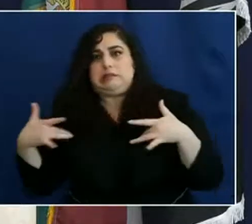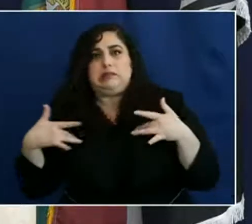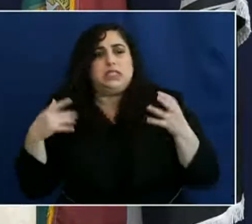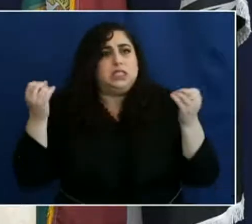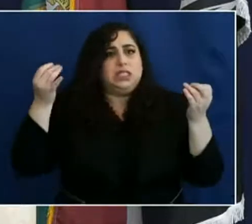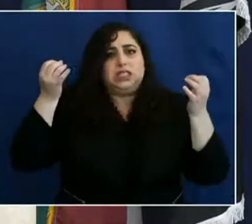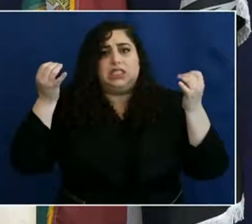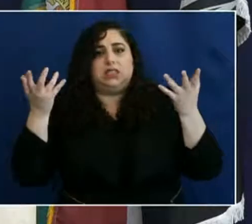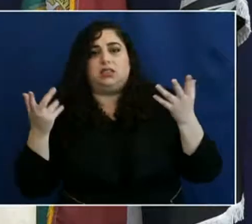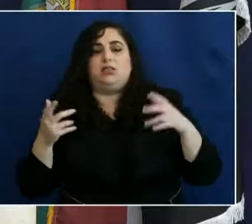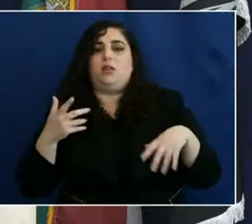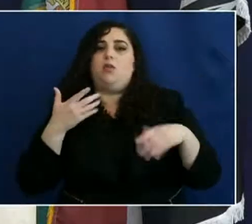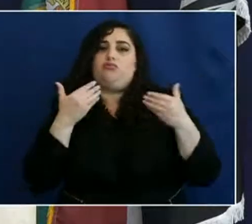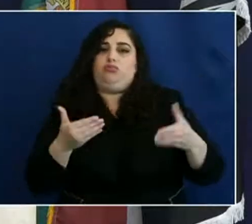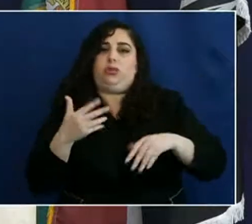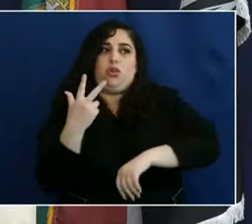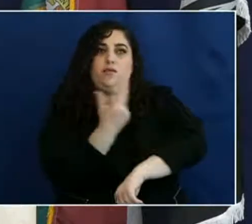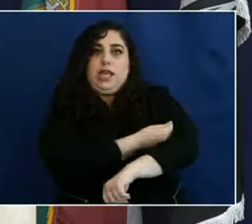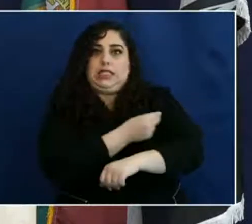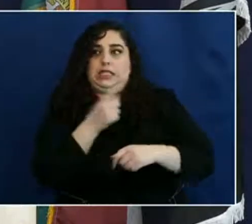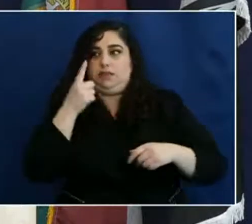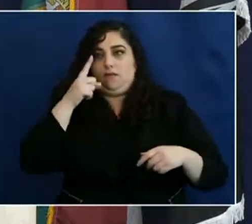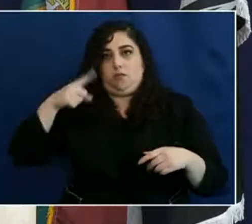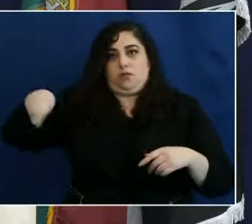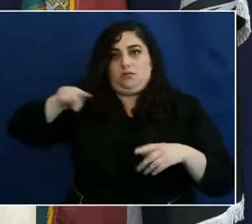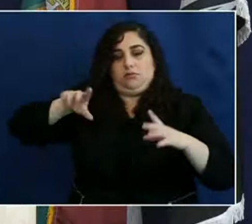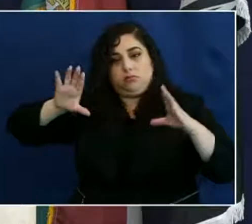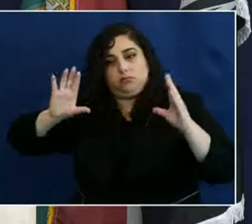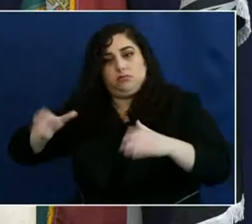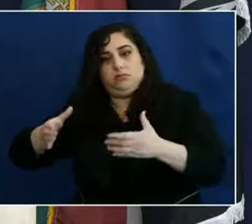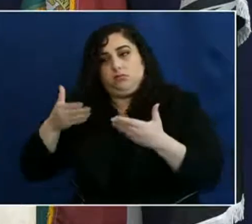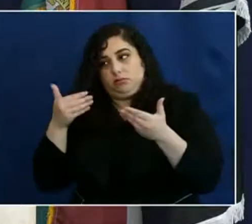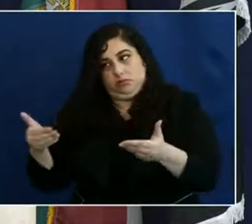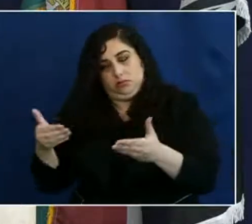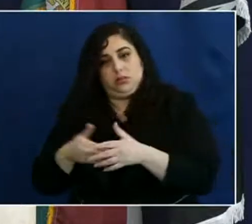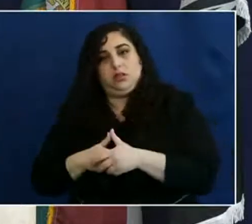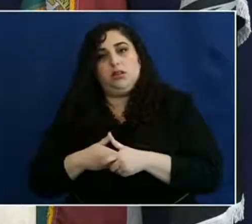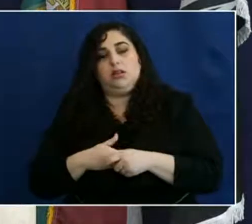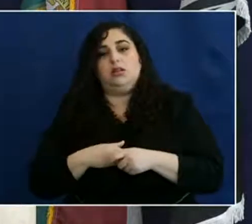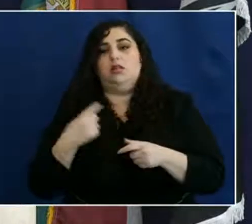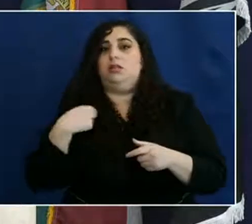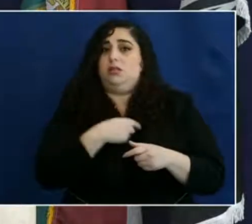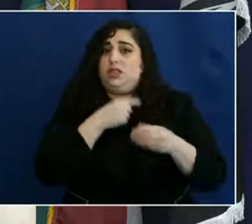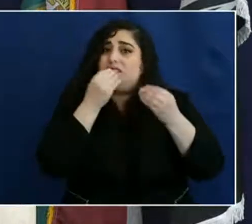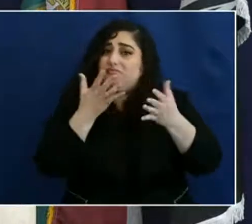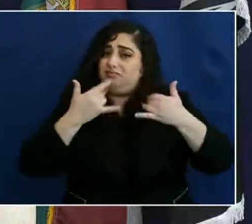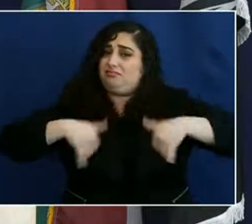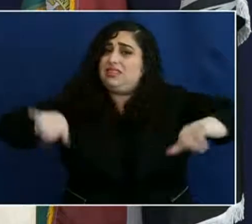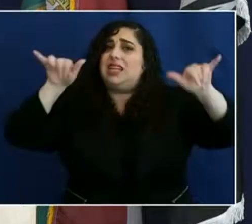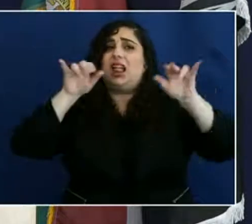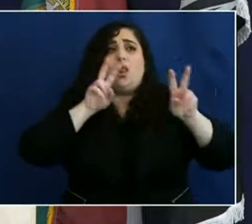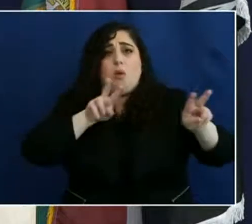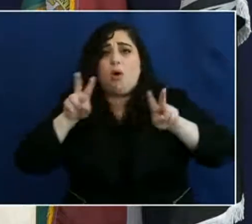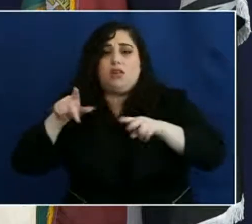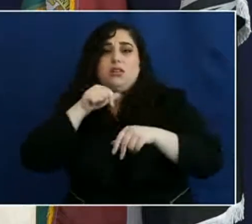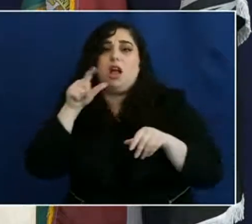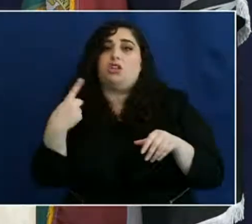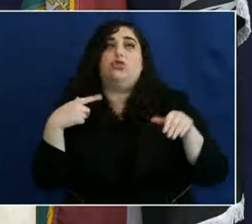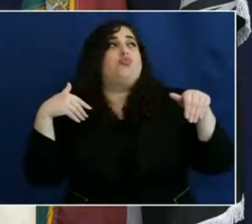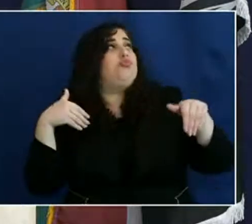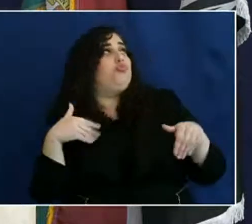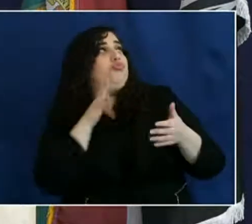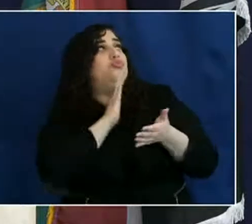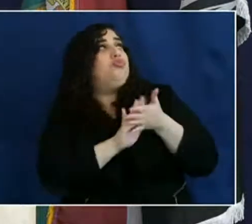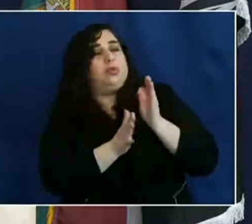vaccine and the ability to vaccinate those who are most vulnerable. So we'll continue to monitor it and continue to watch, but I think in general in San Diego,